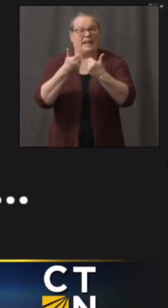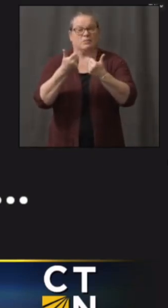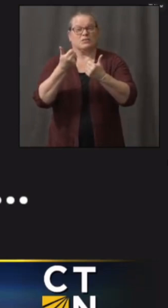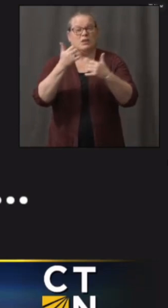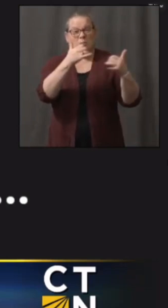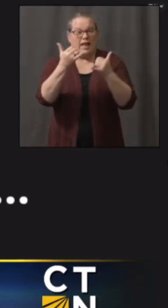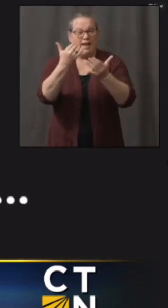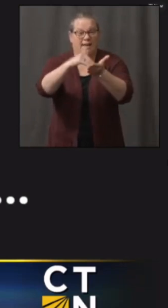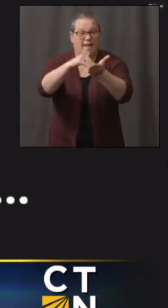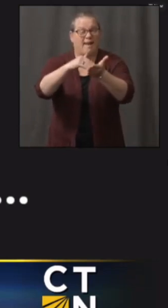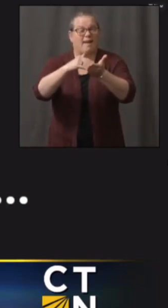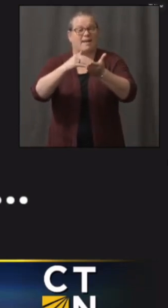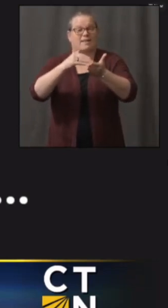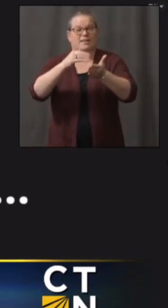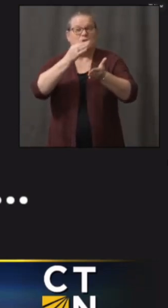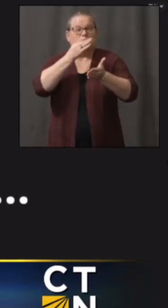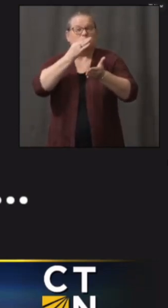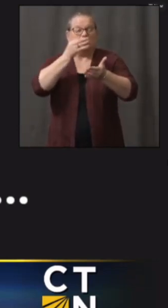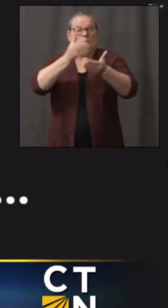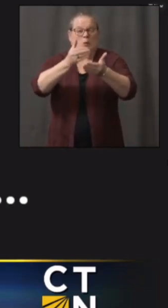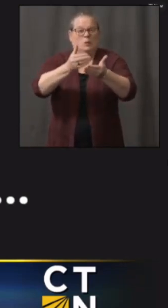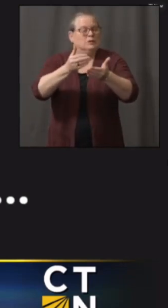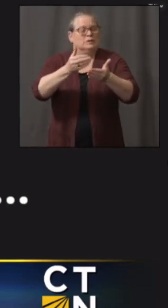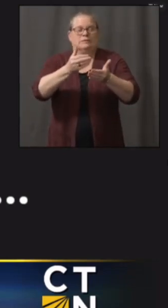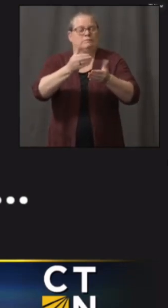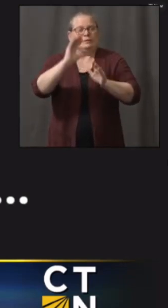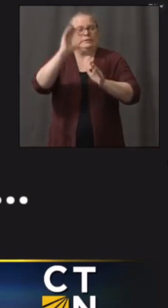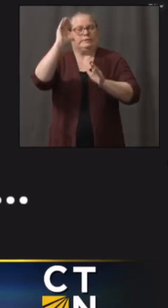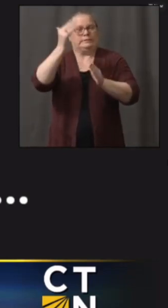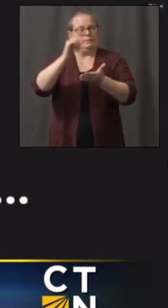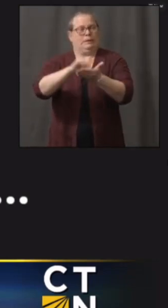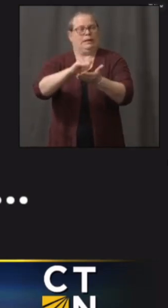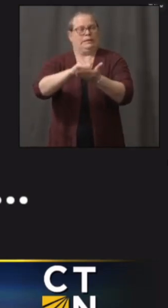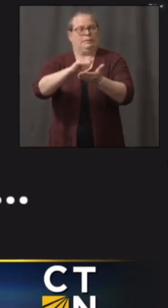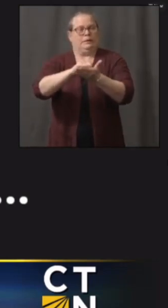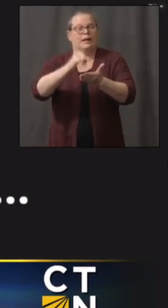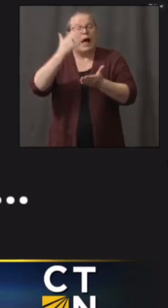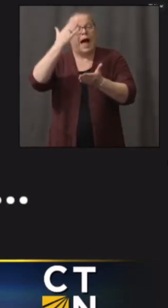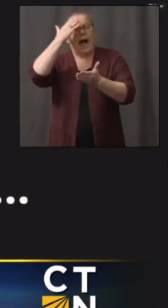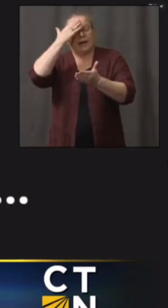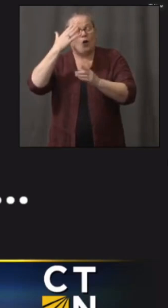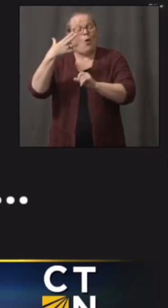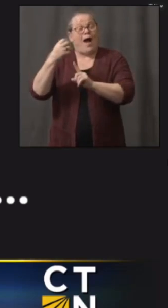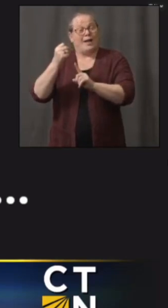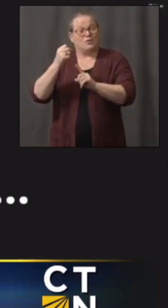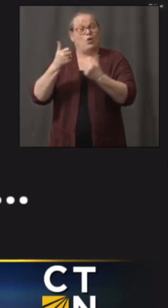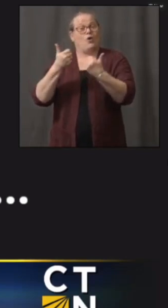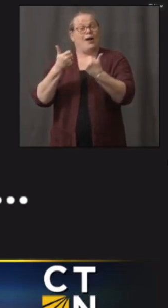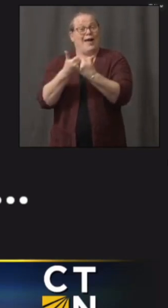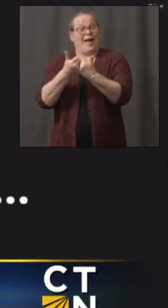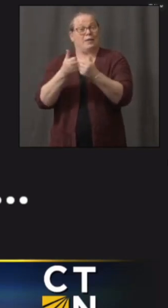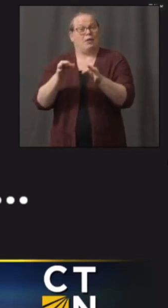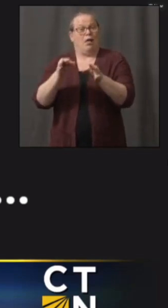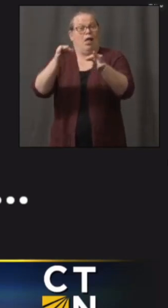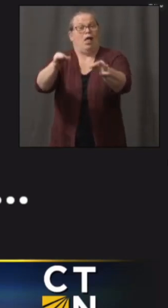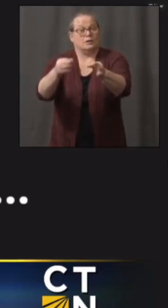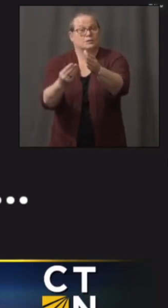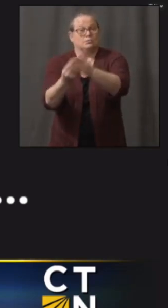even realistic? I know a lot of the things in high school have been pushed to the spring, but if you had to guess right now, do you think there's